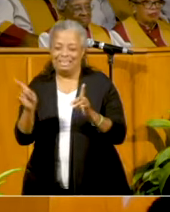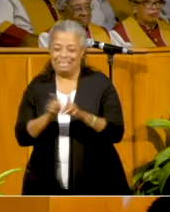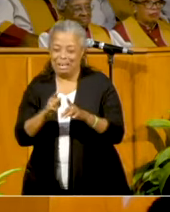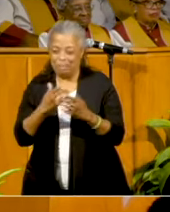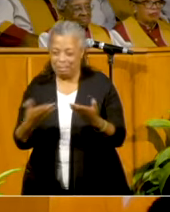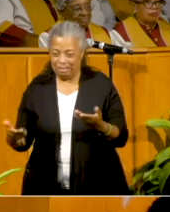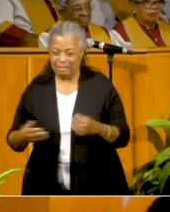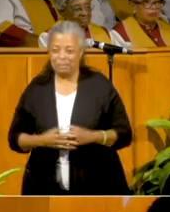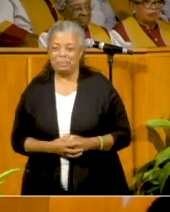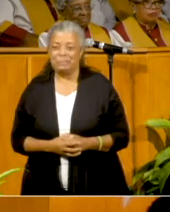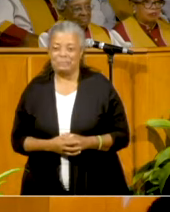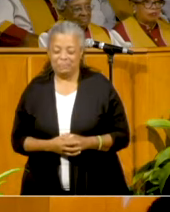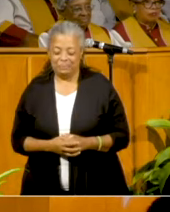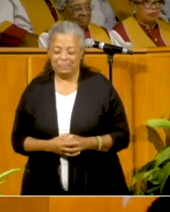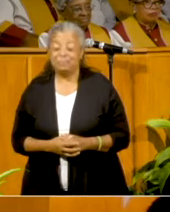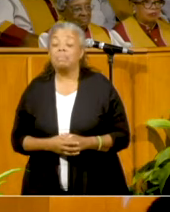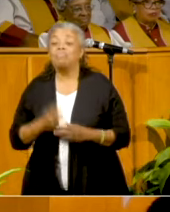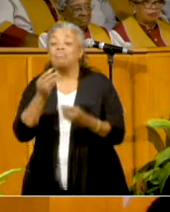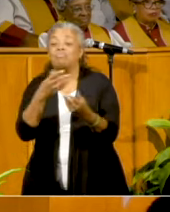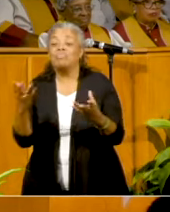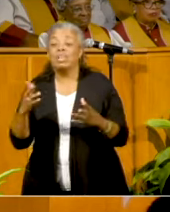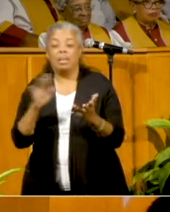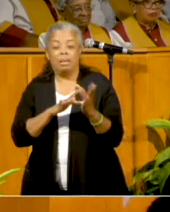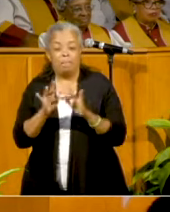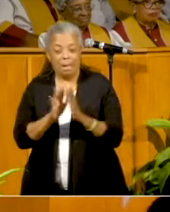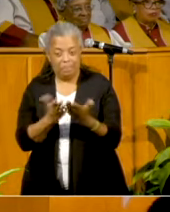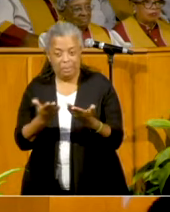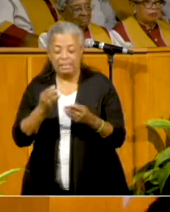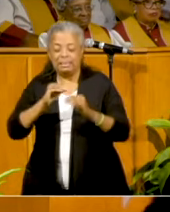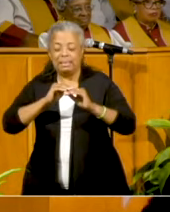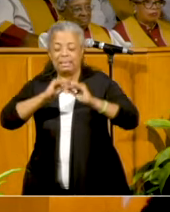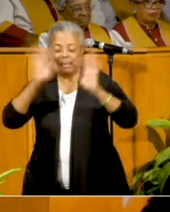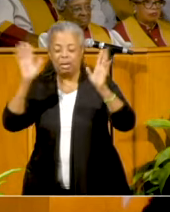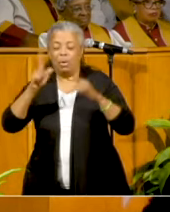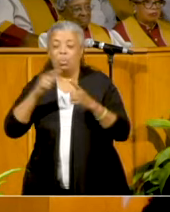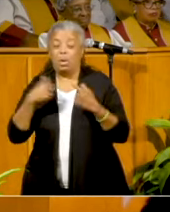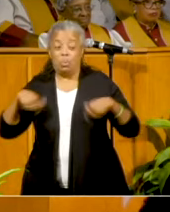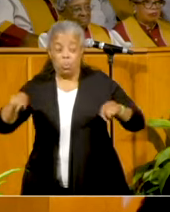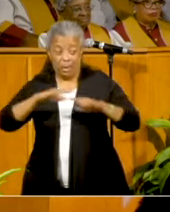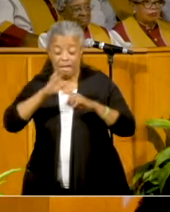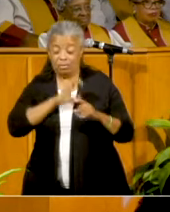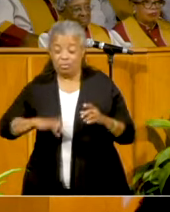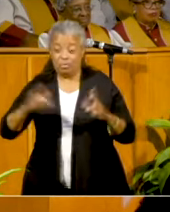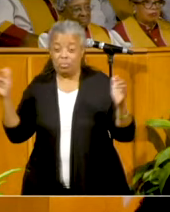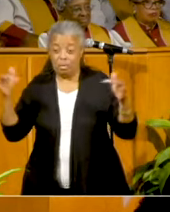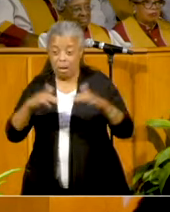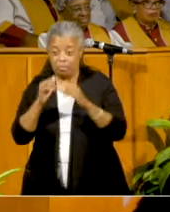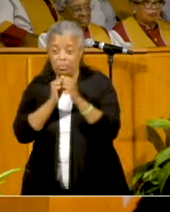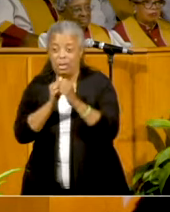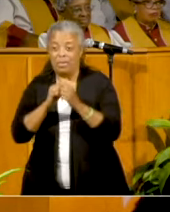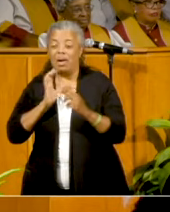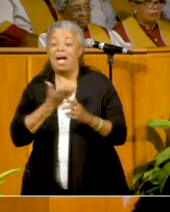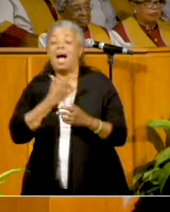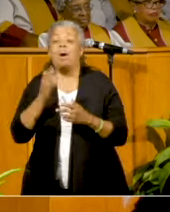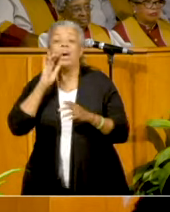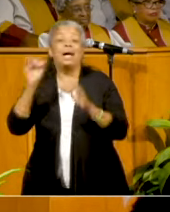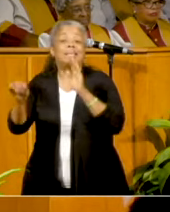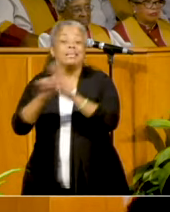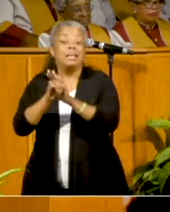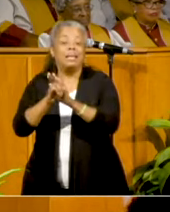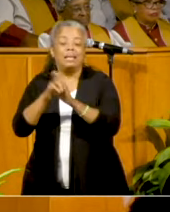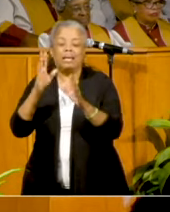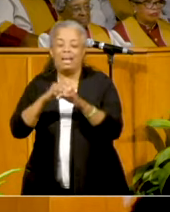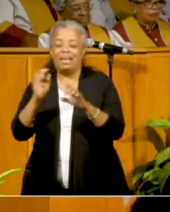thing. Beloved, the Bible is clear that whenever we as Christians gather together, that part of our identity is